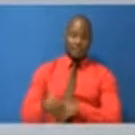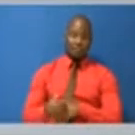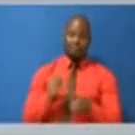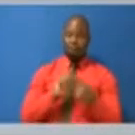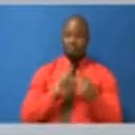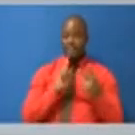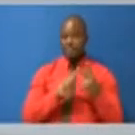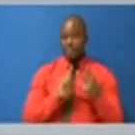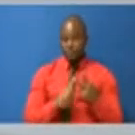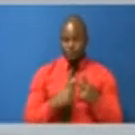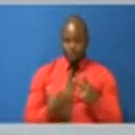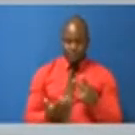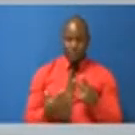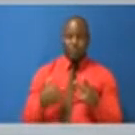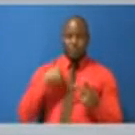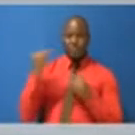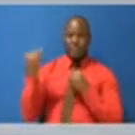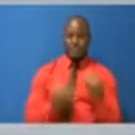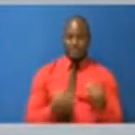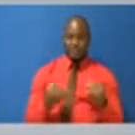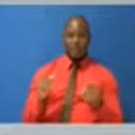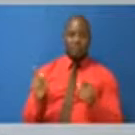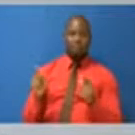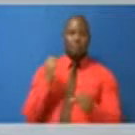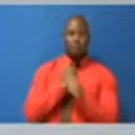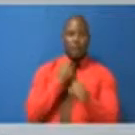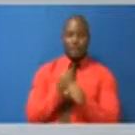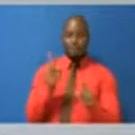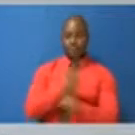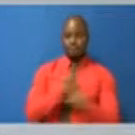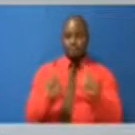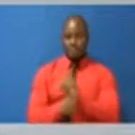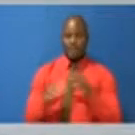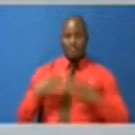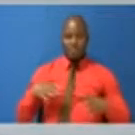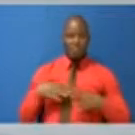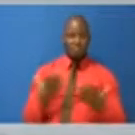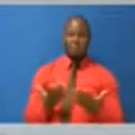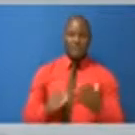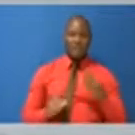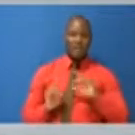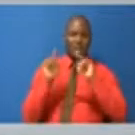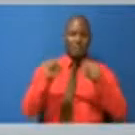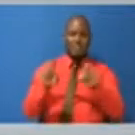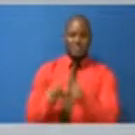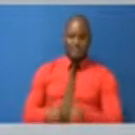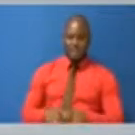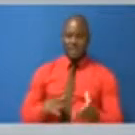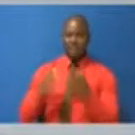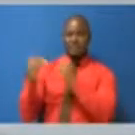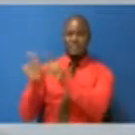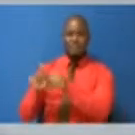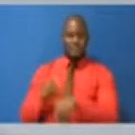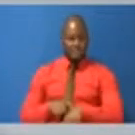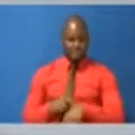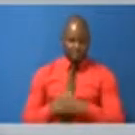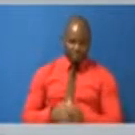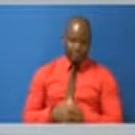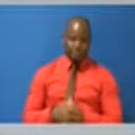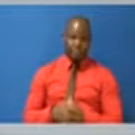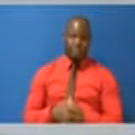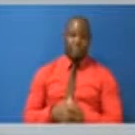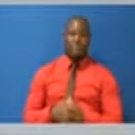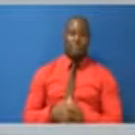one number two let's introduce shifts working shifts let people do not come at the same time and live at the same time